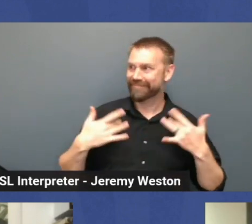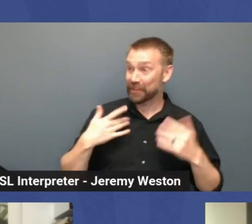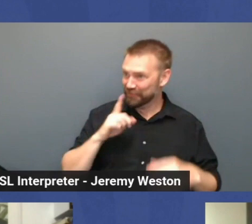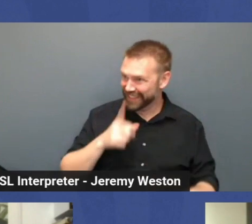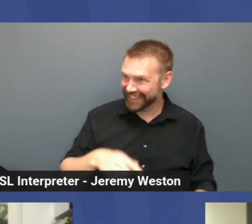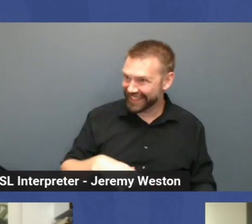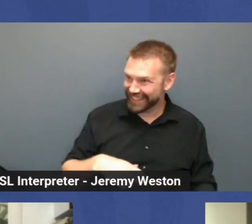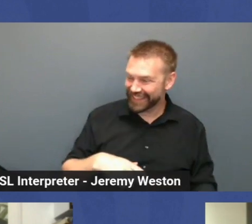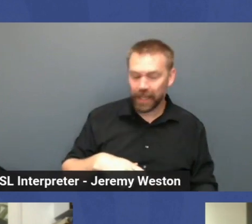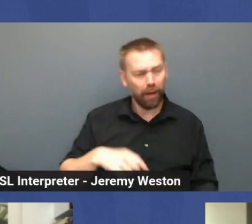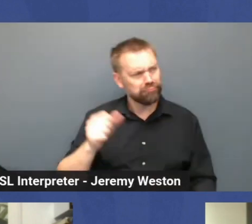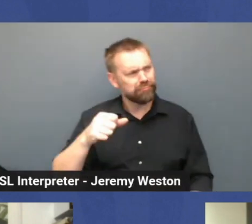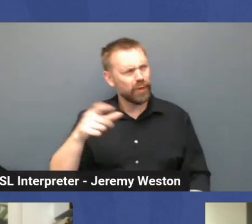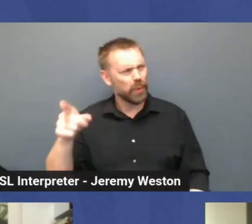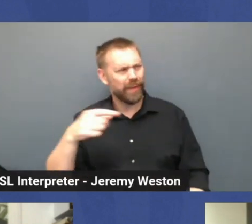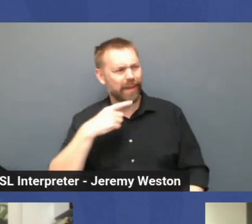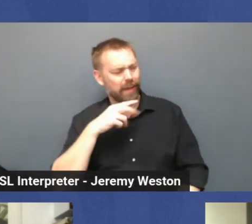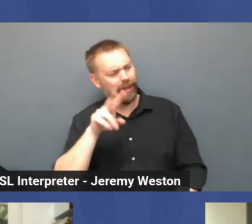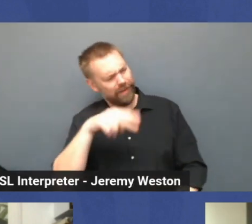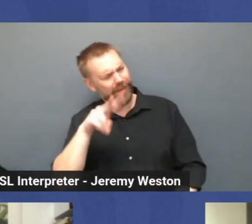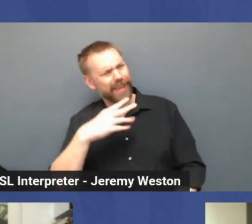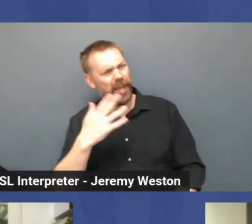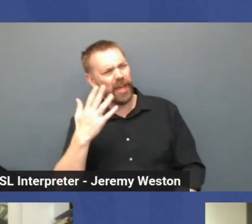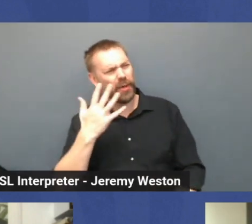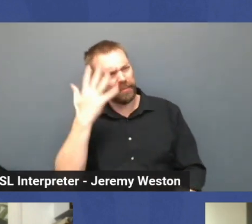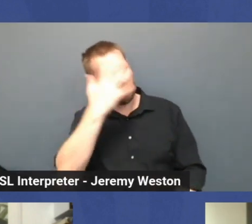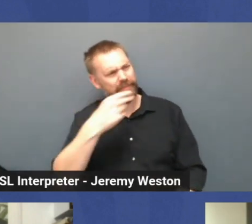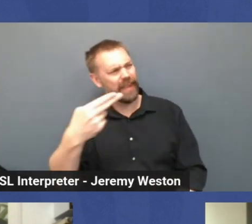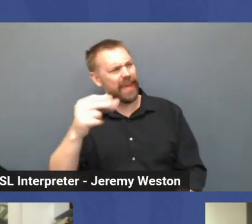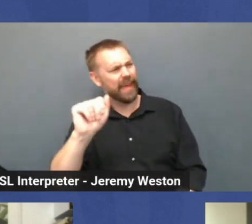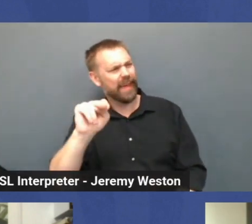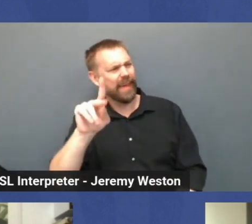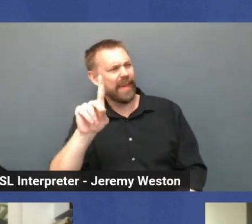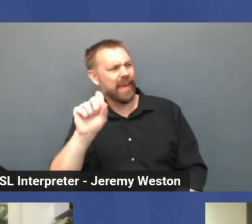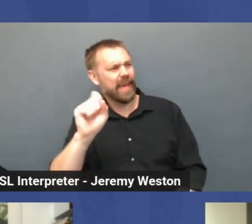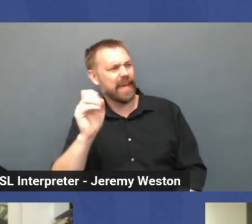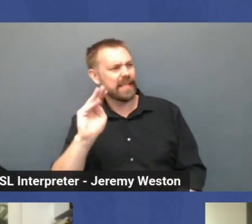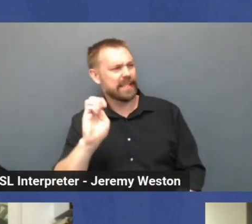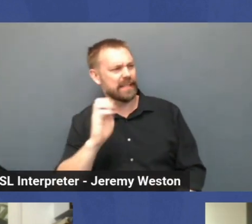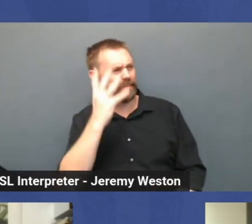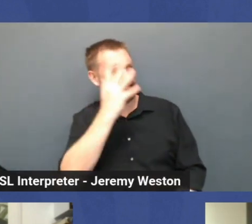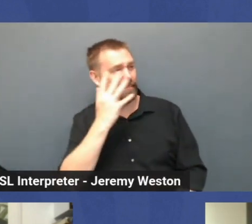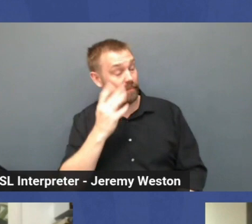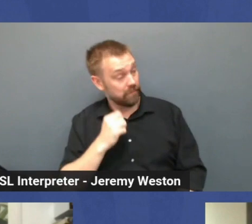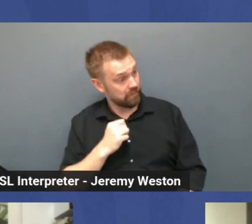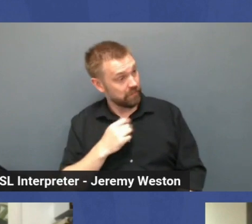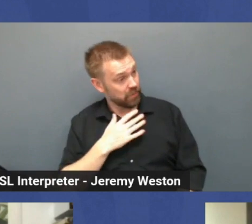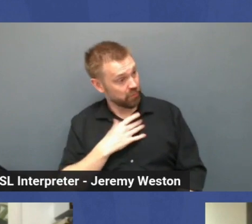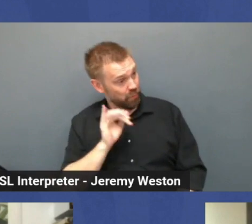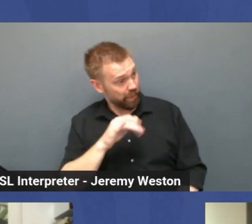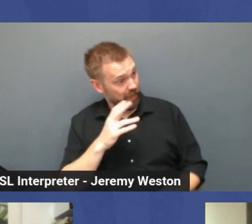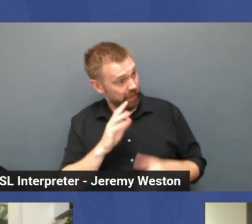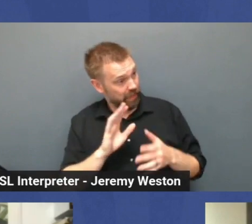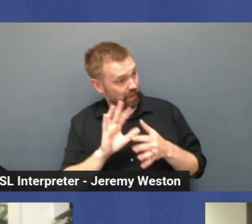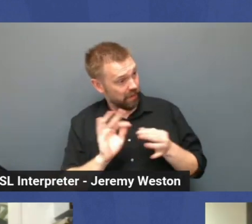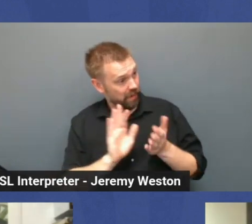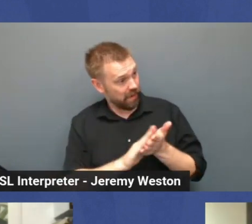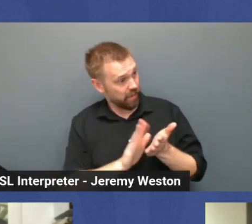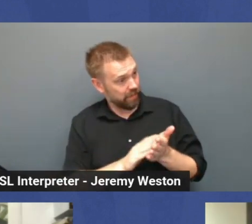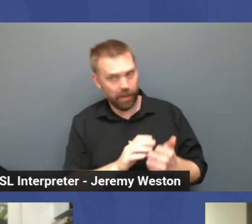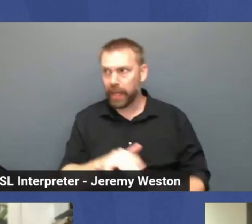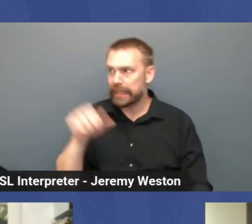Really? She was like, yeah, you look really handsome. And then she goes, do you like that compliment? And I was like, I love it. She was